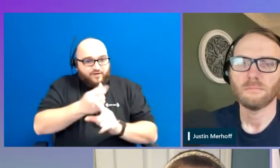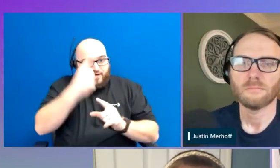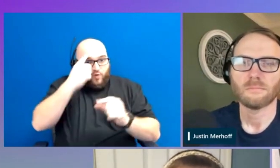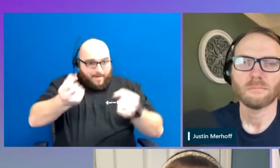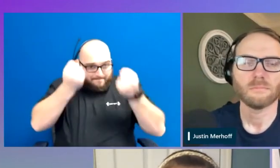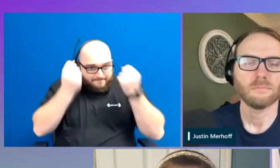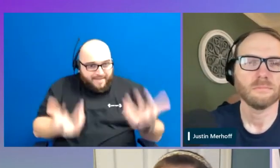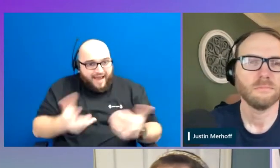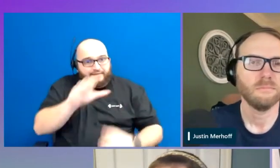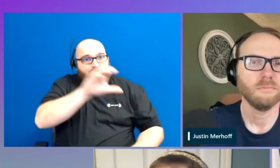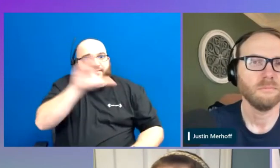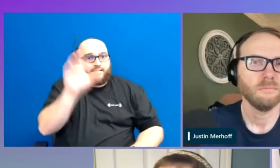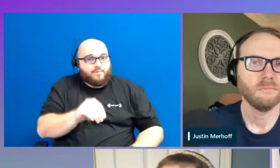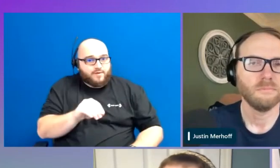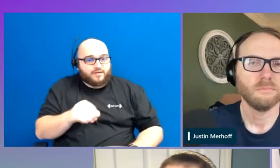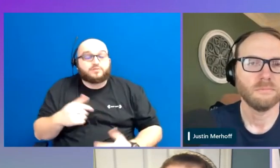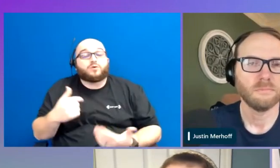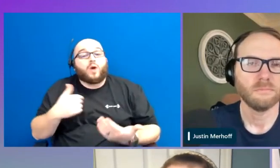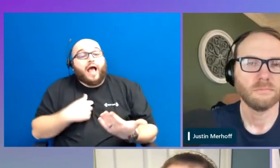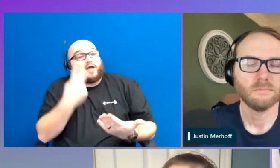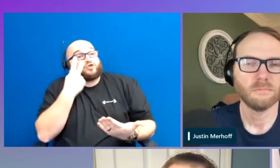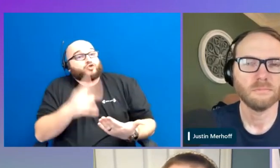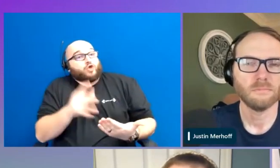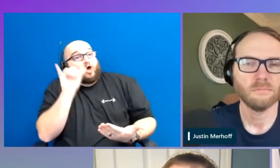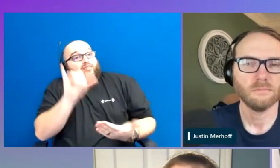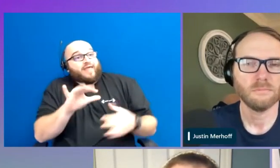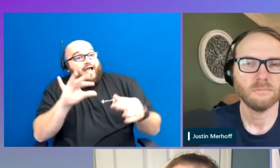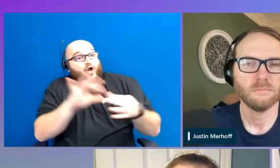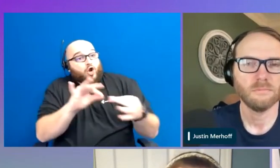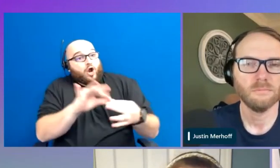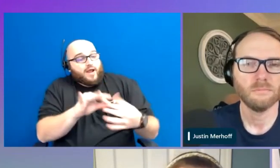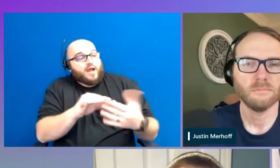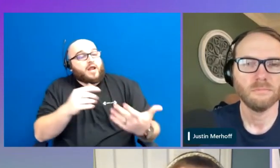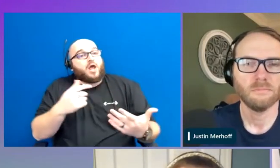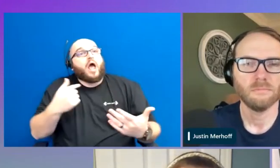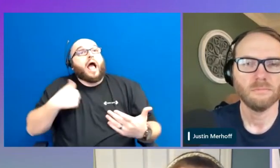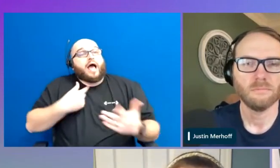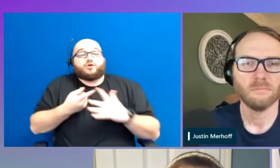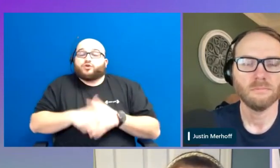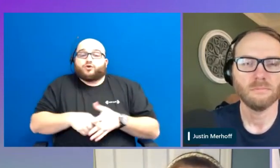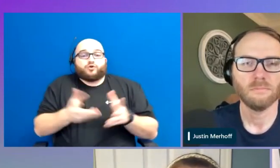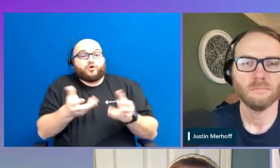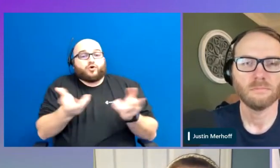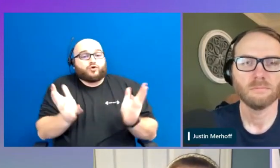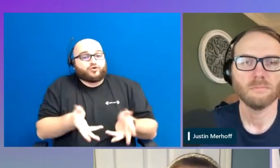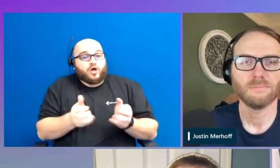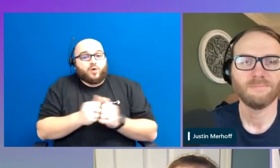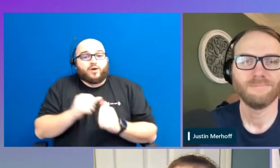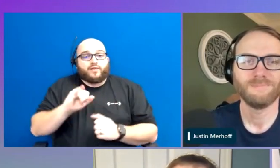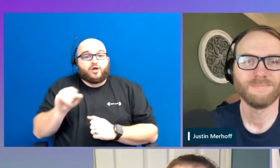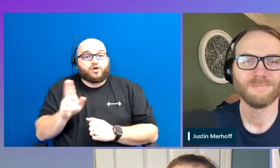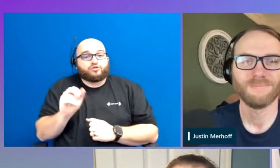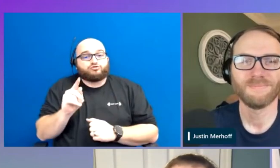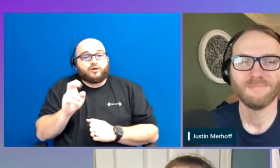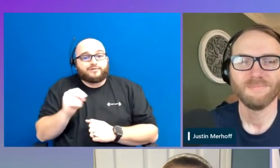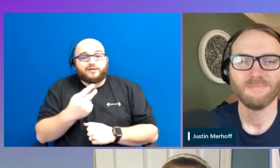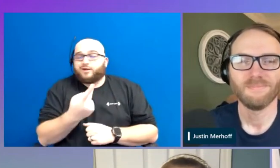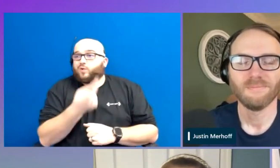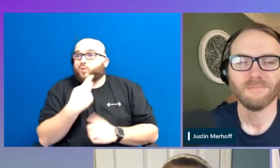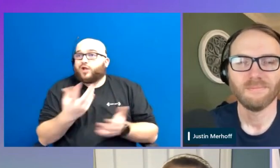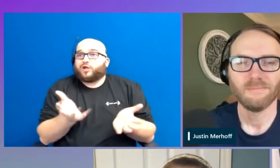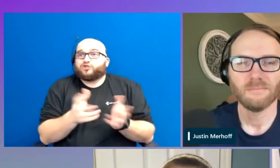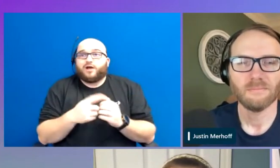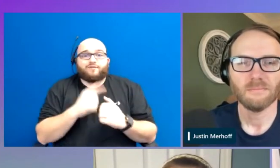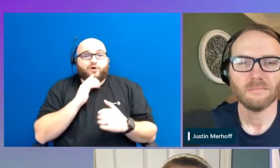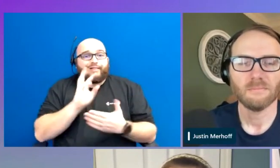when I saw that comment and we had that conversation with Justin, we spoke for about 6 hours, and he's really